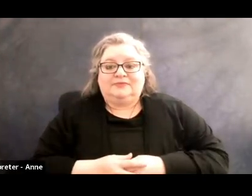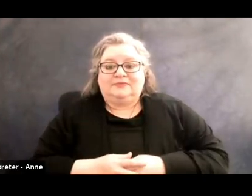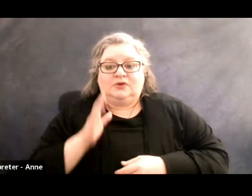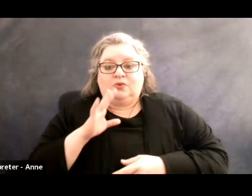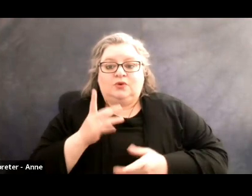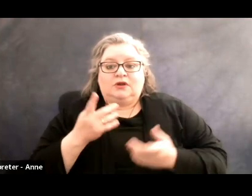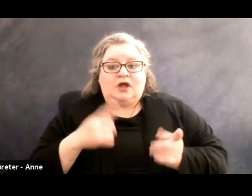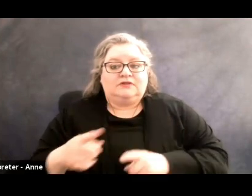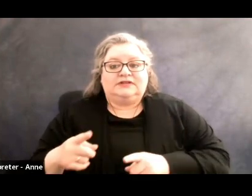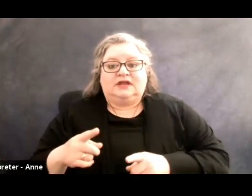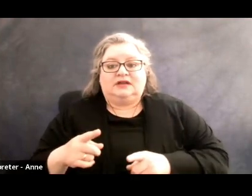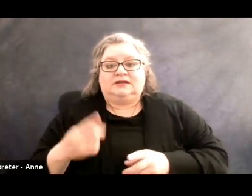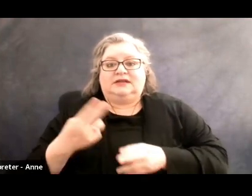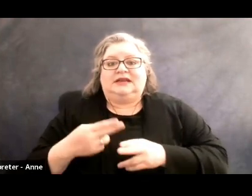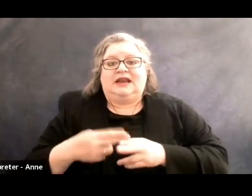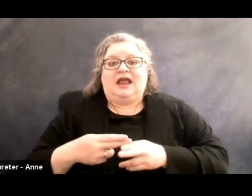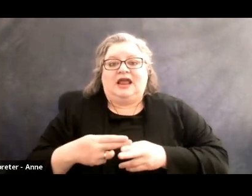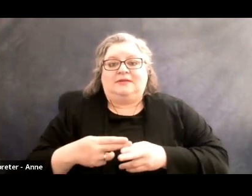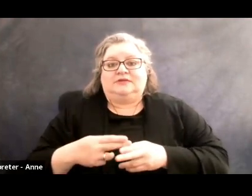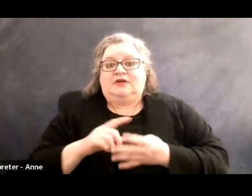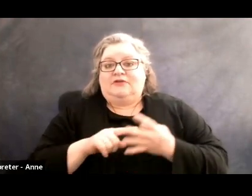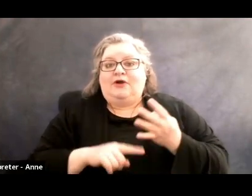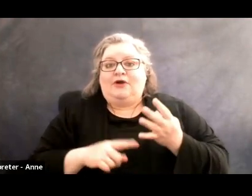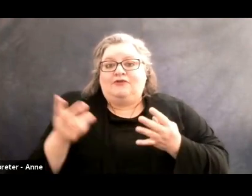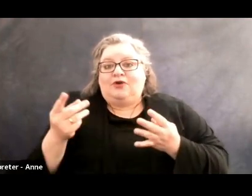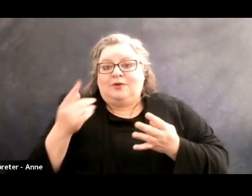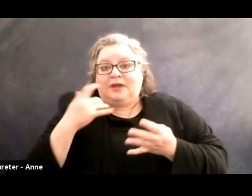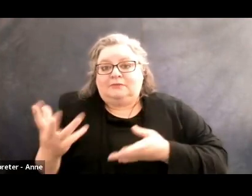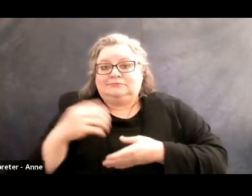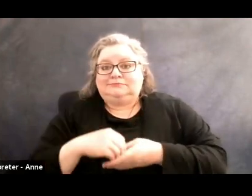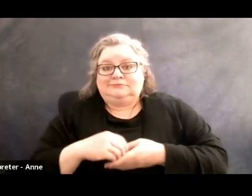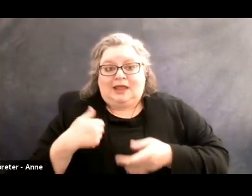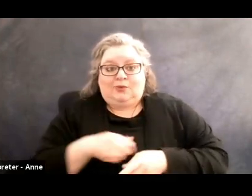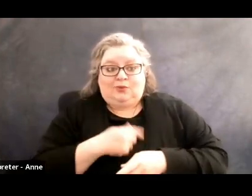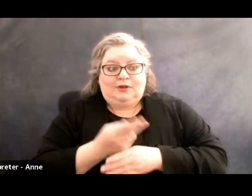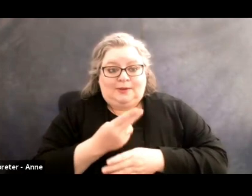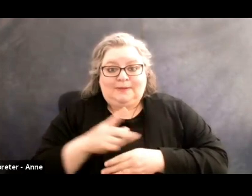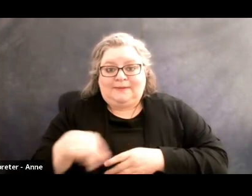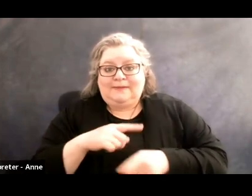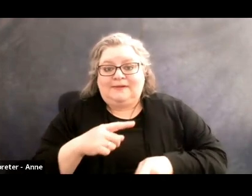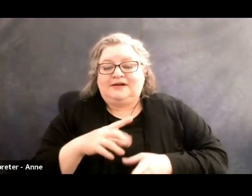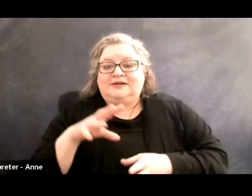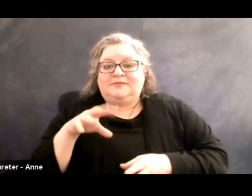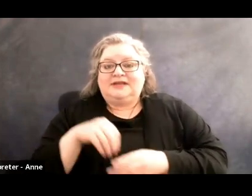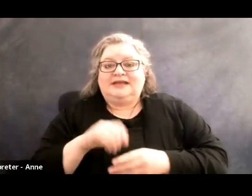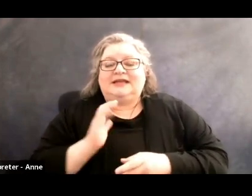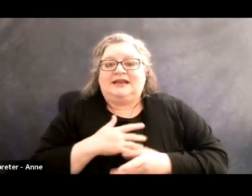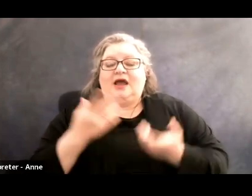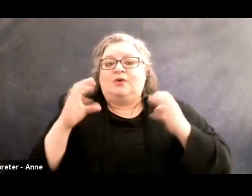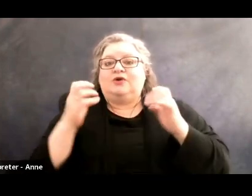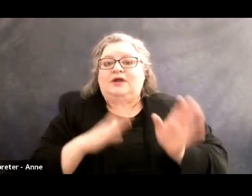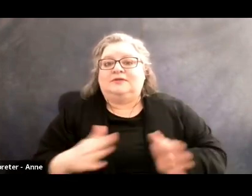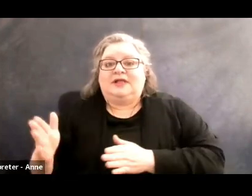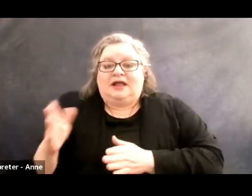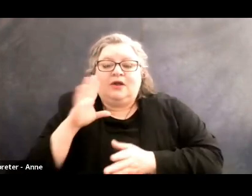of a sudden names of our 4 dogs, because they are part of our family and we utilize them in our crisis planning. I'm going to